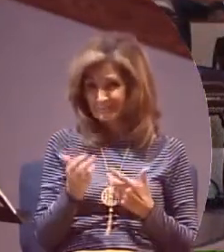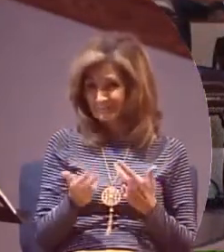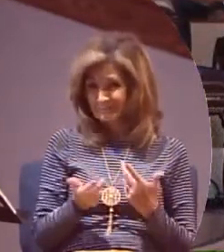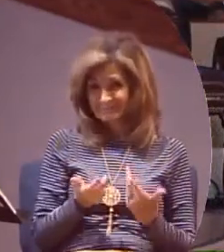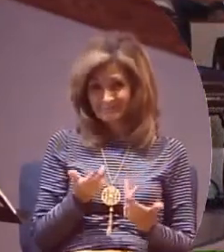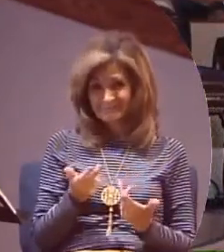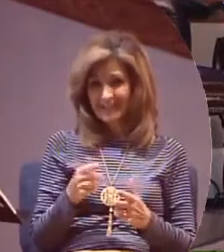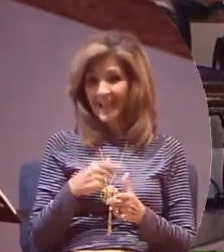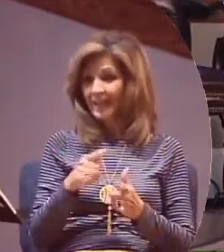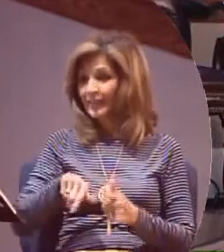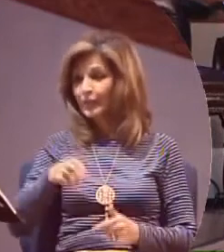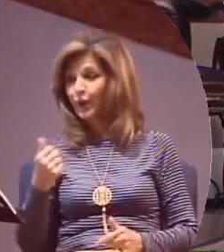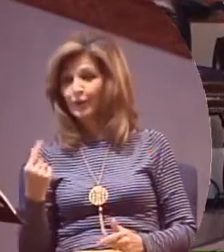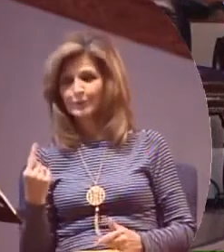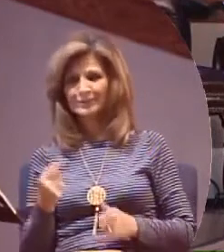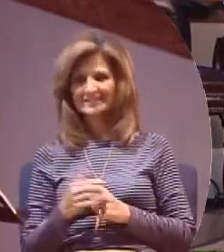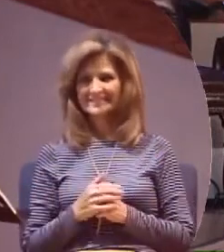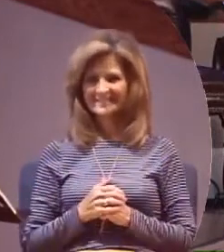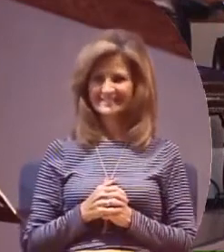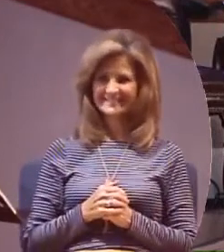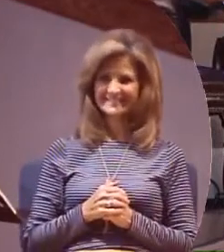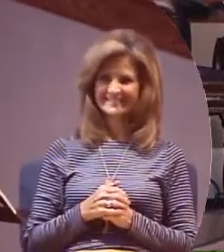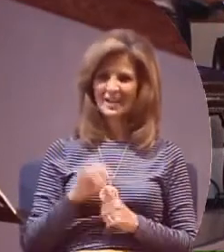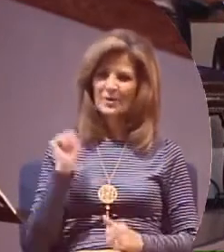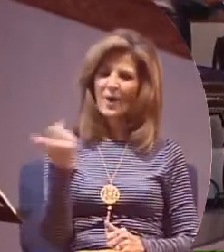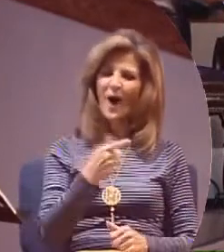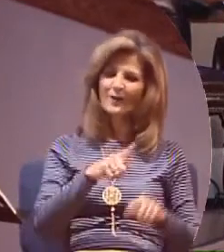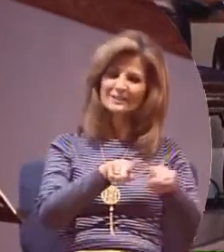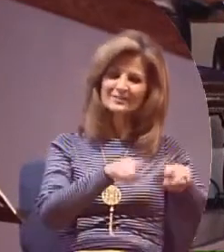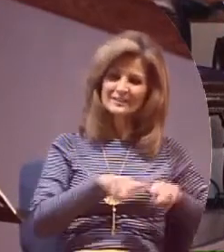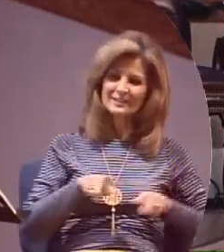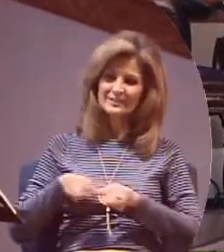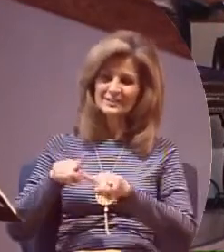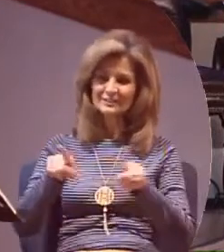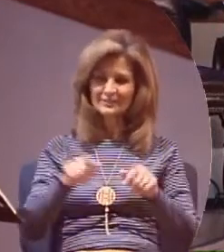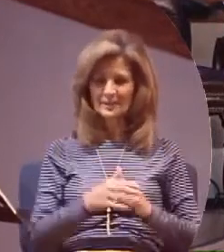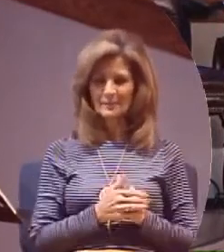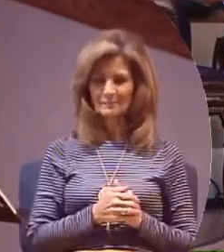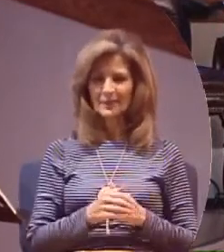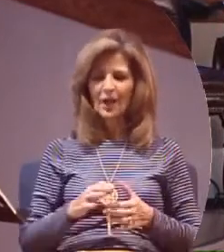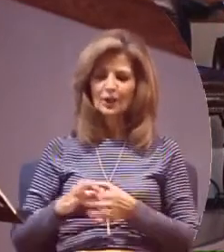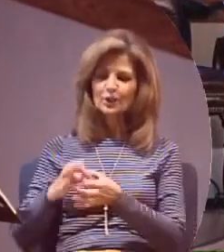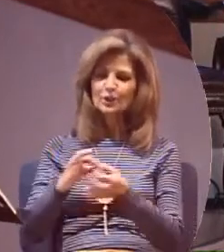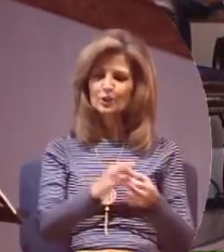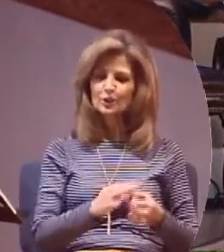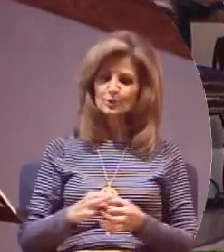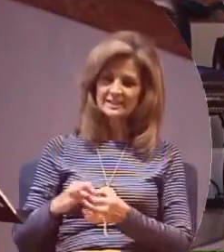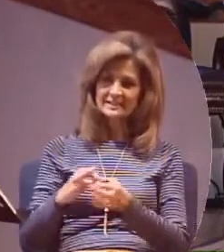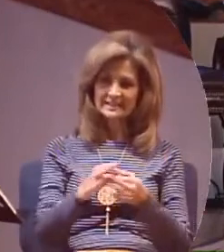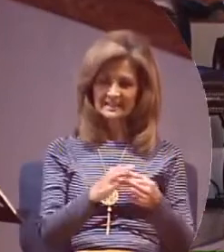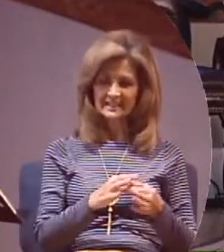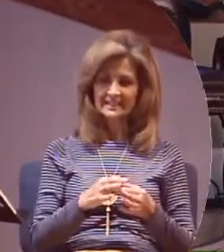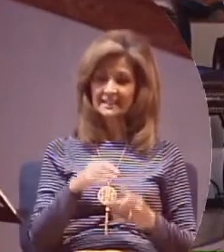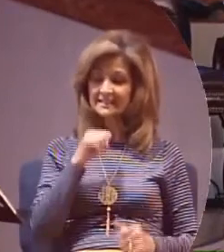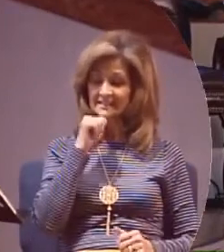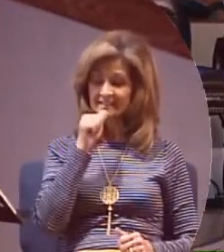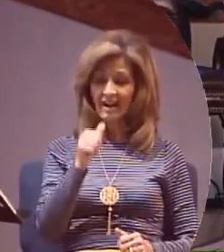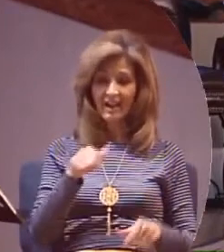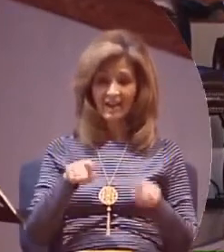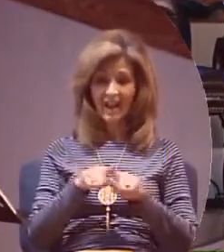And then there's the rest of us. And you know, we're all different. We're all different. Unity is not